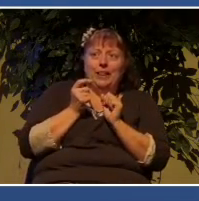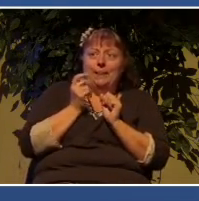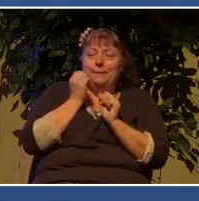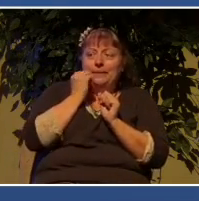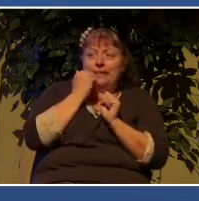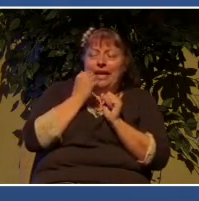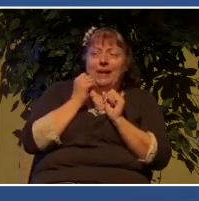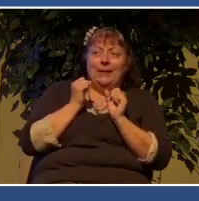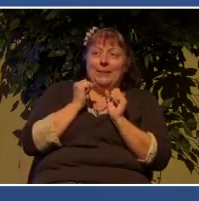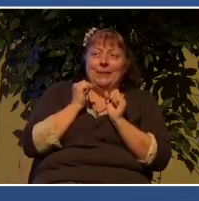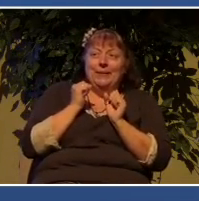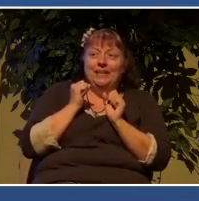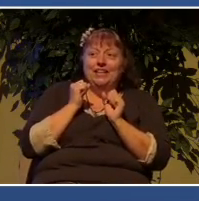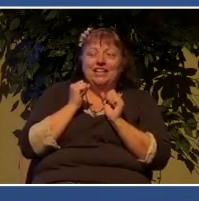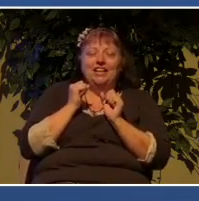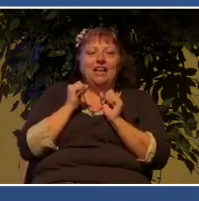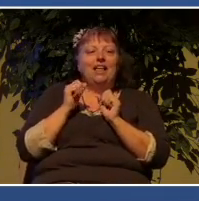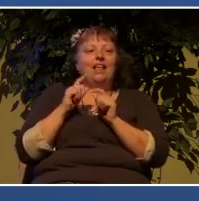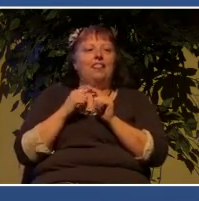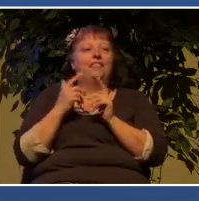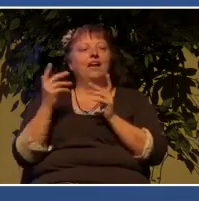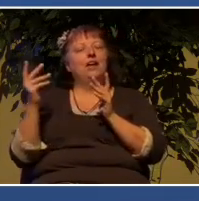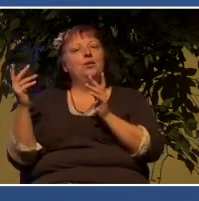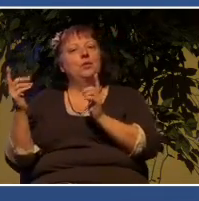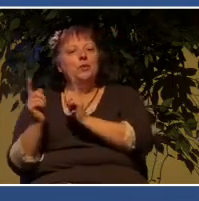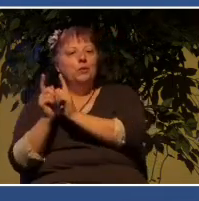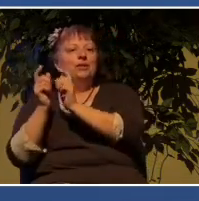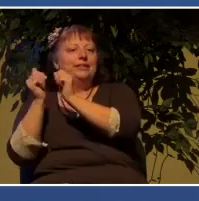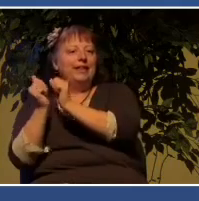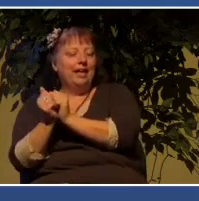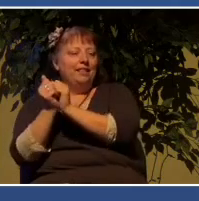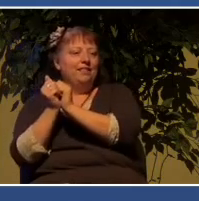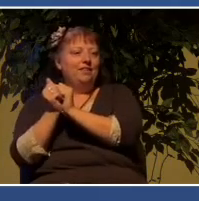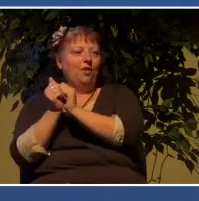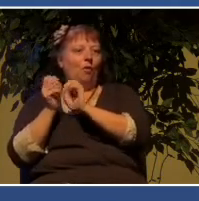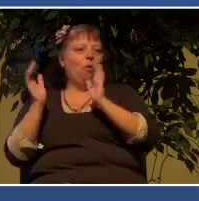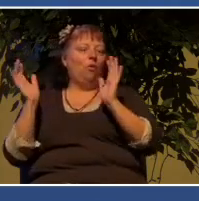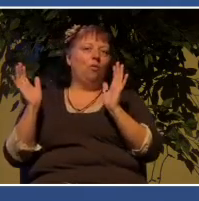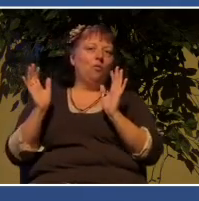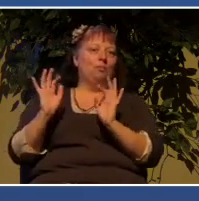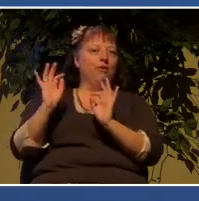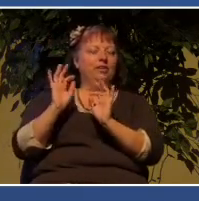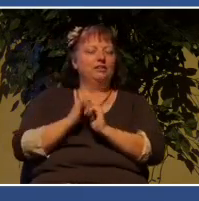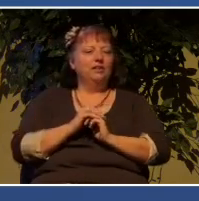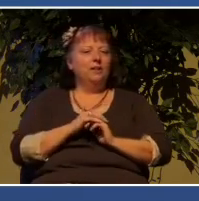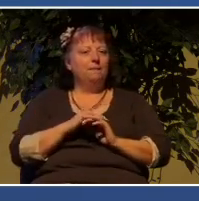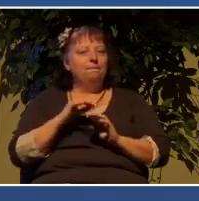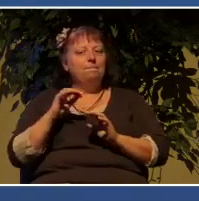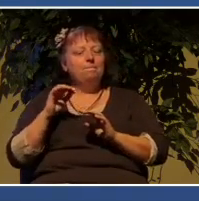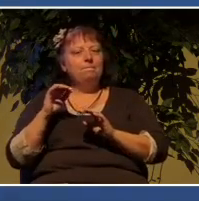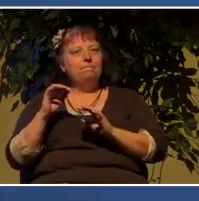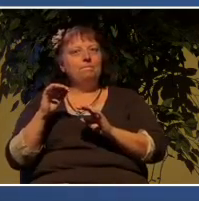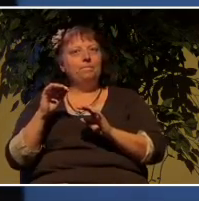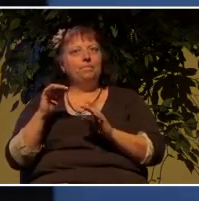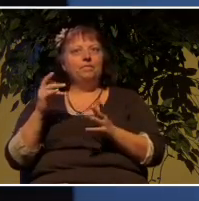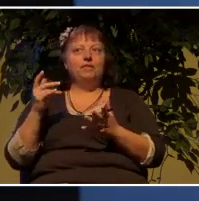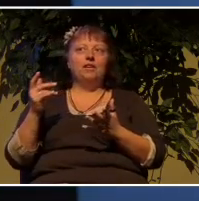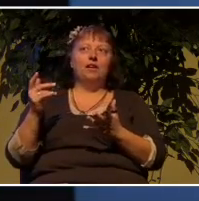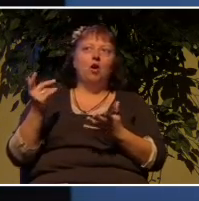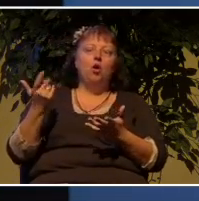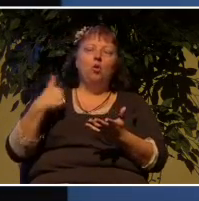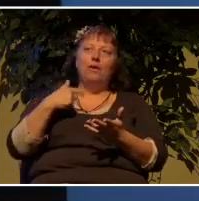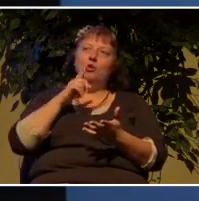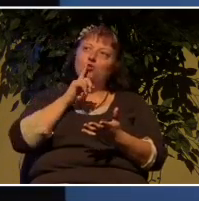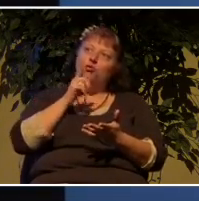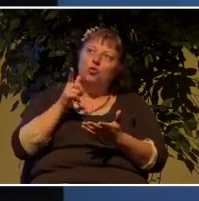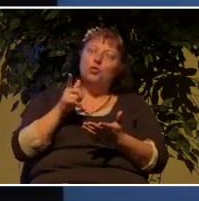motives, nothing that cannot be revealed because somebody's going to take advantage of me. I can truly be myself. I can